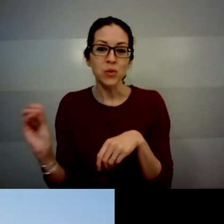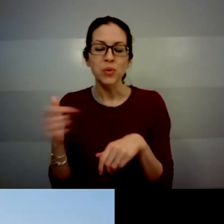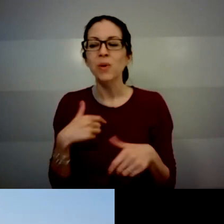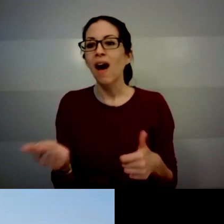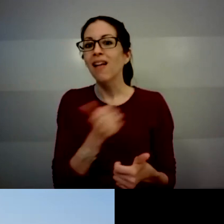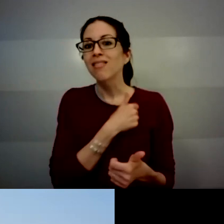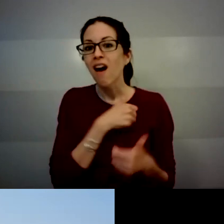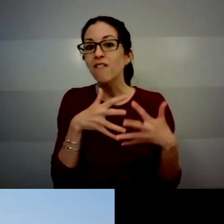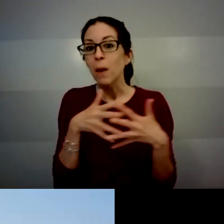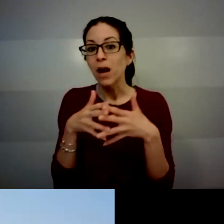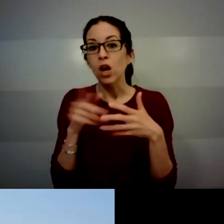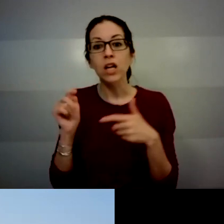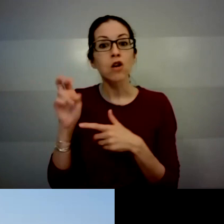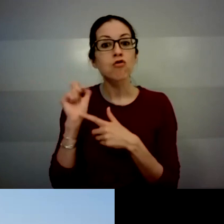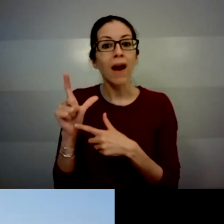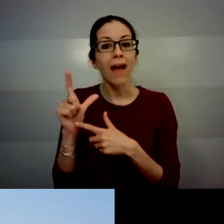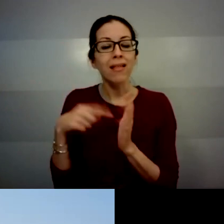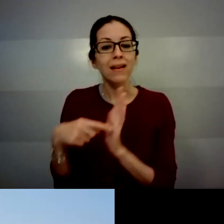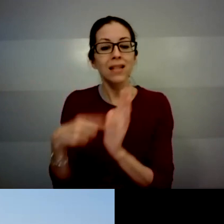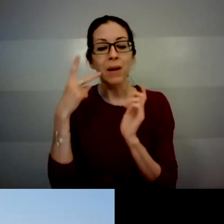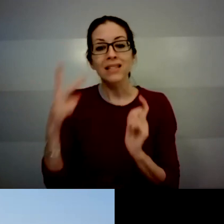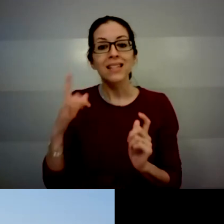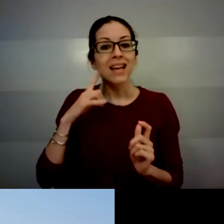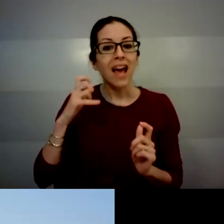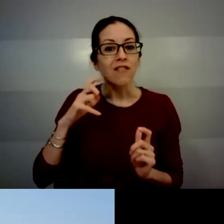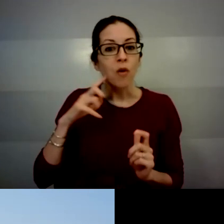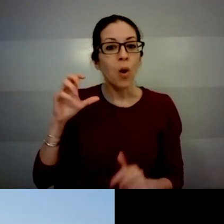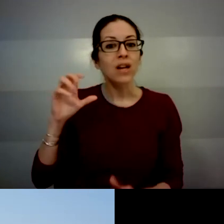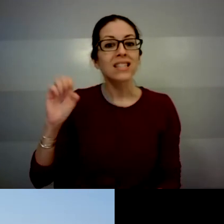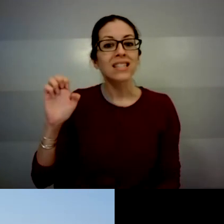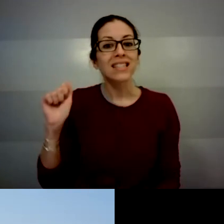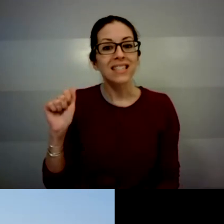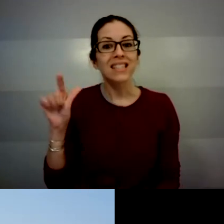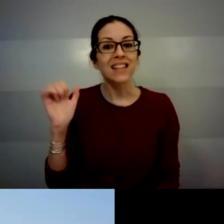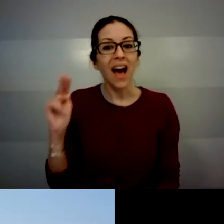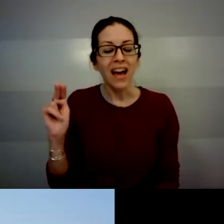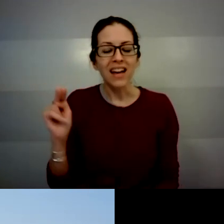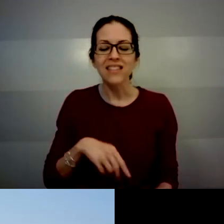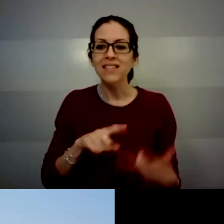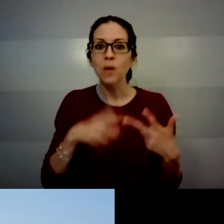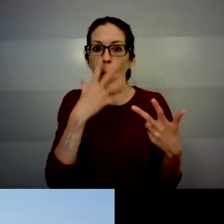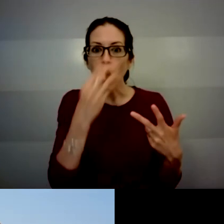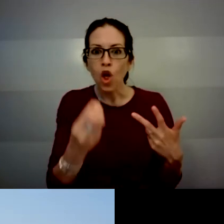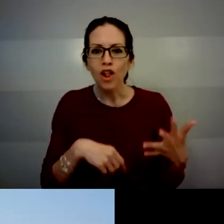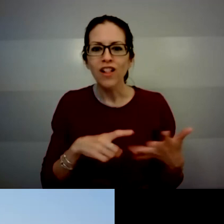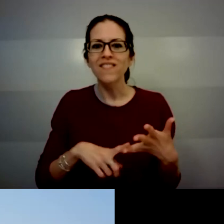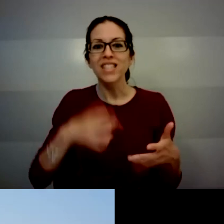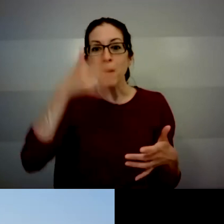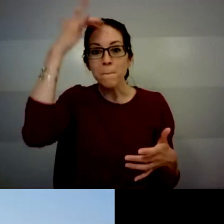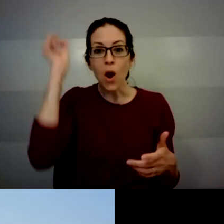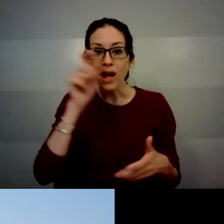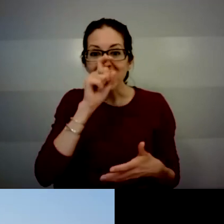the American Trail exhibit where you see California sea lions and wolves and bald